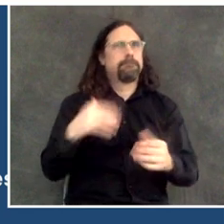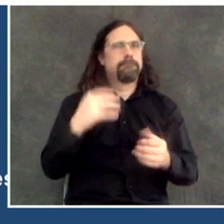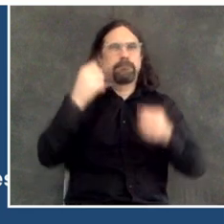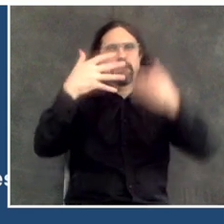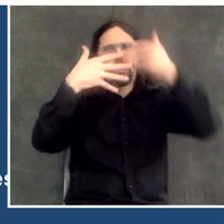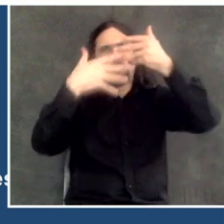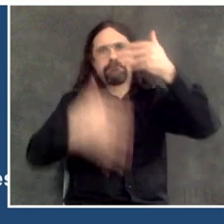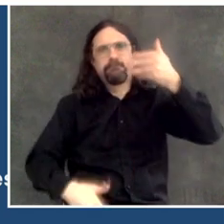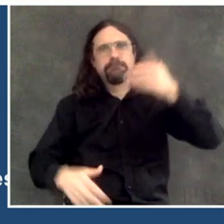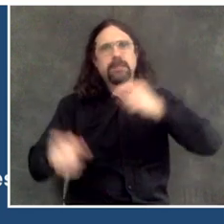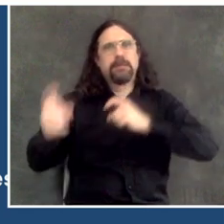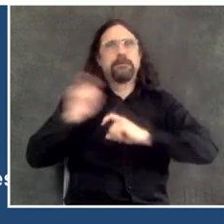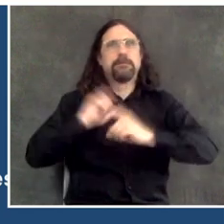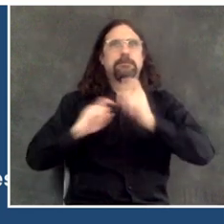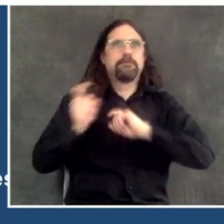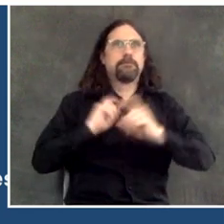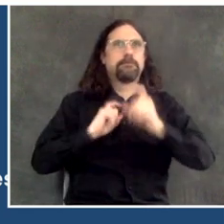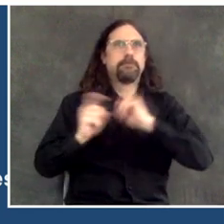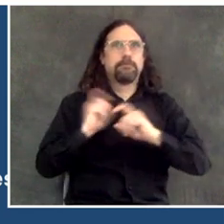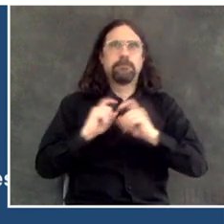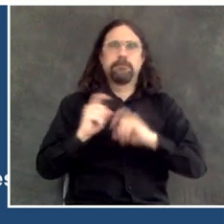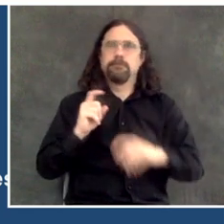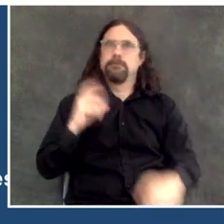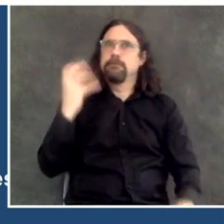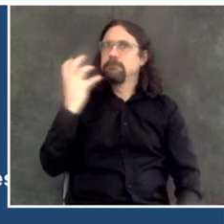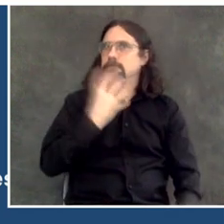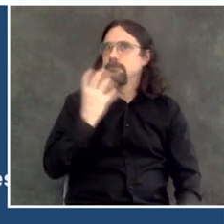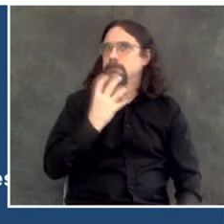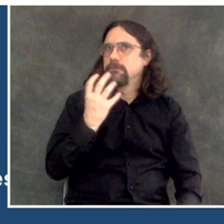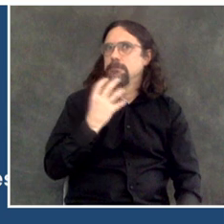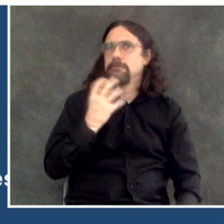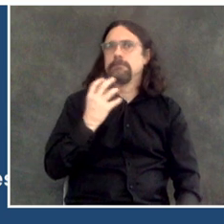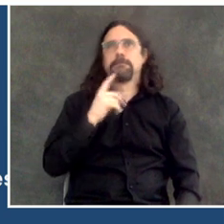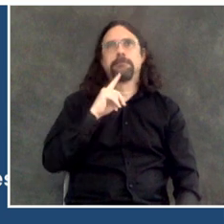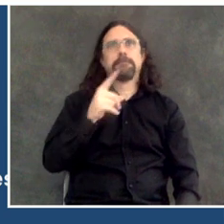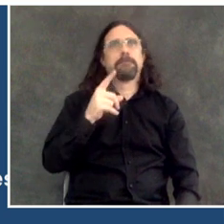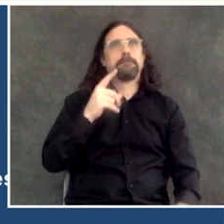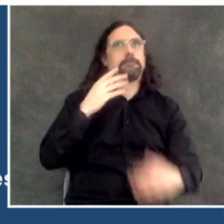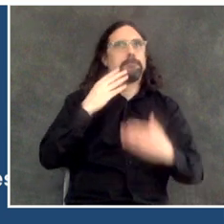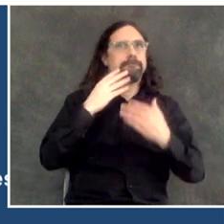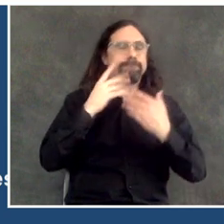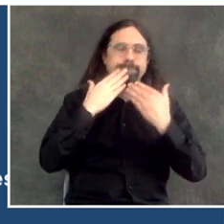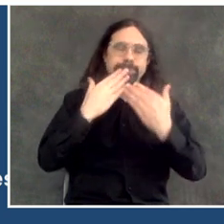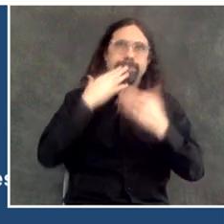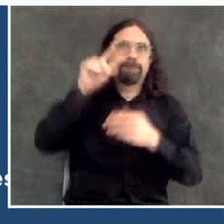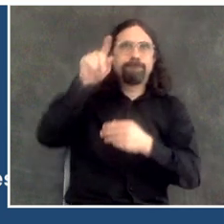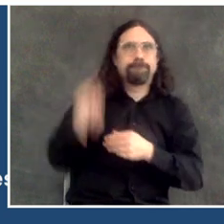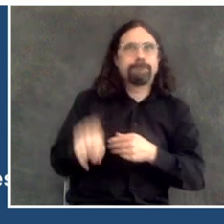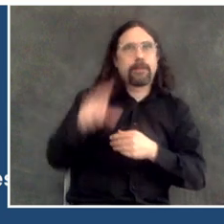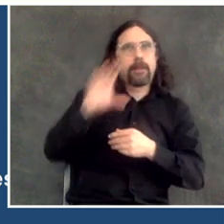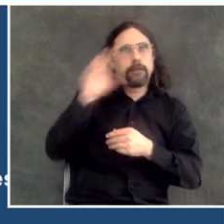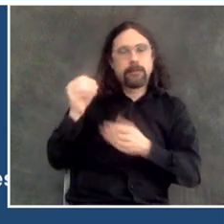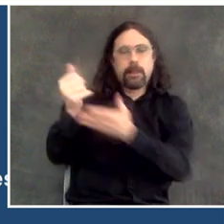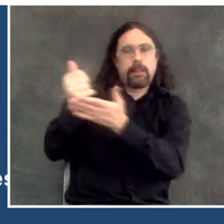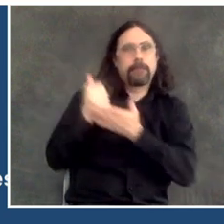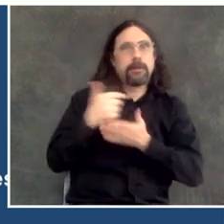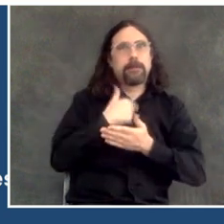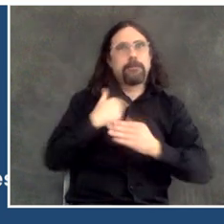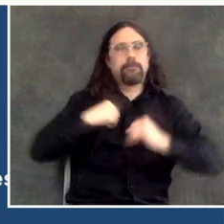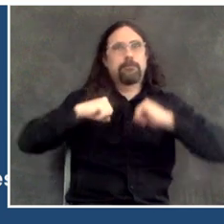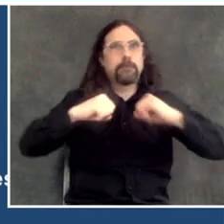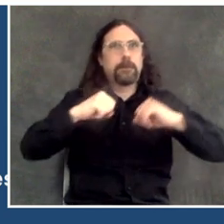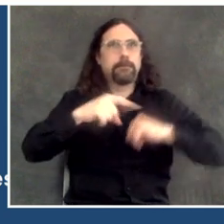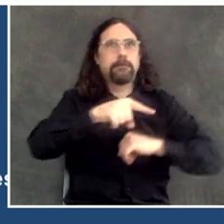all the healthcare workers, everyone who's going to be protected because of these generous donations. I want to thank all of them, and there's some more. And these are